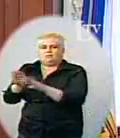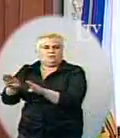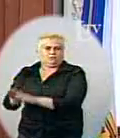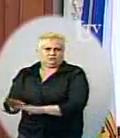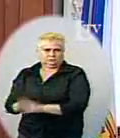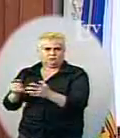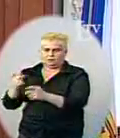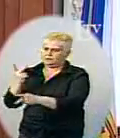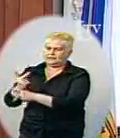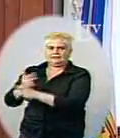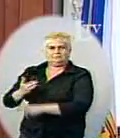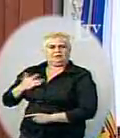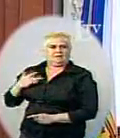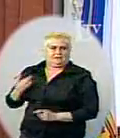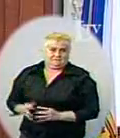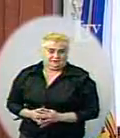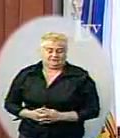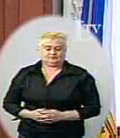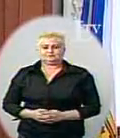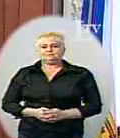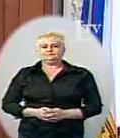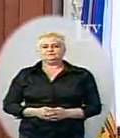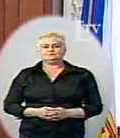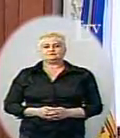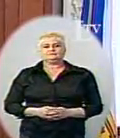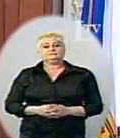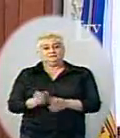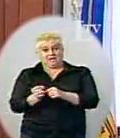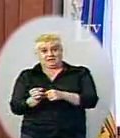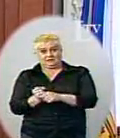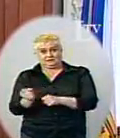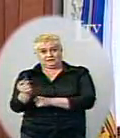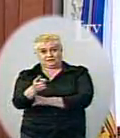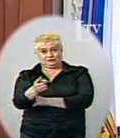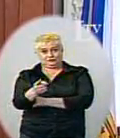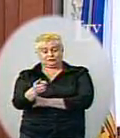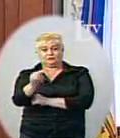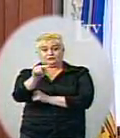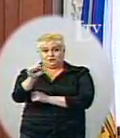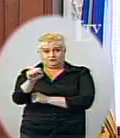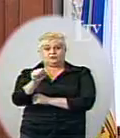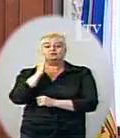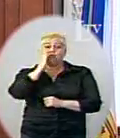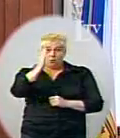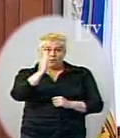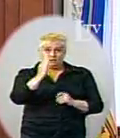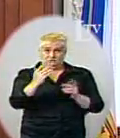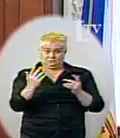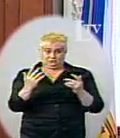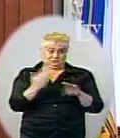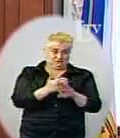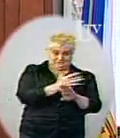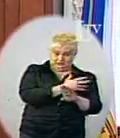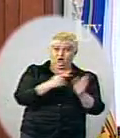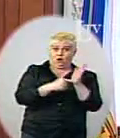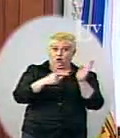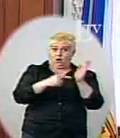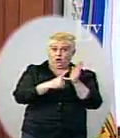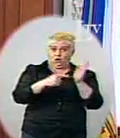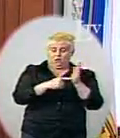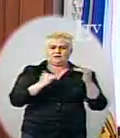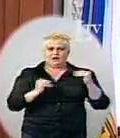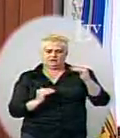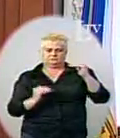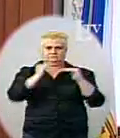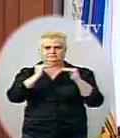My government is 1 year away from bringing Nova Scotia back to balance. To ensure that